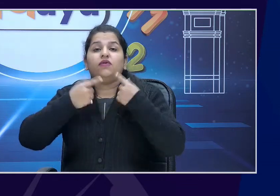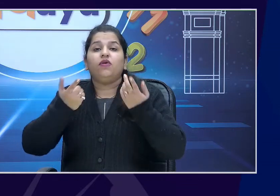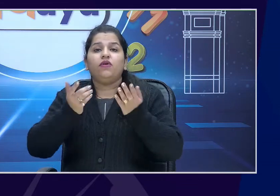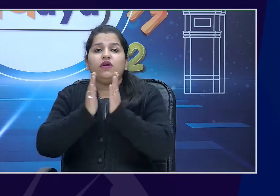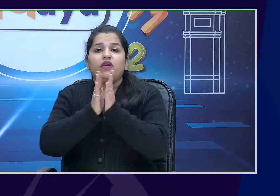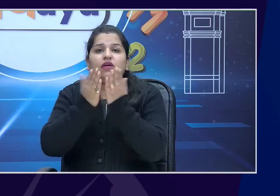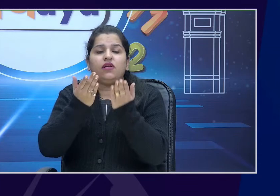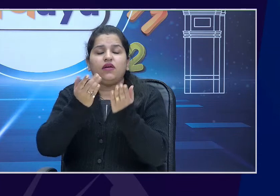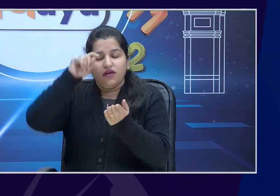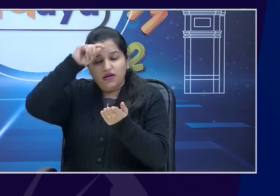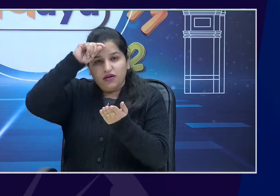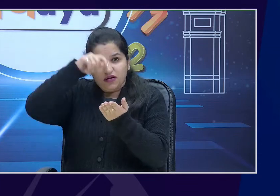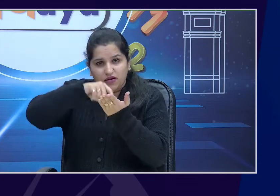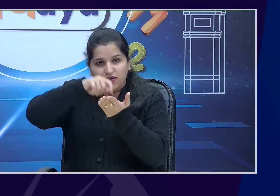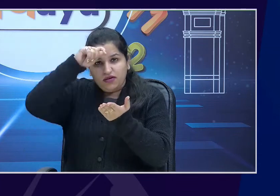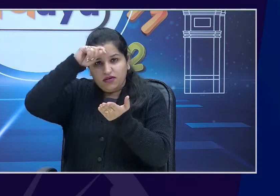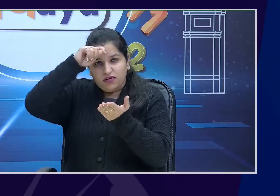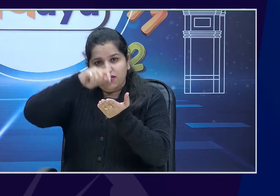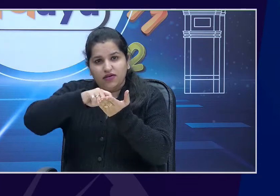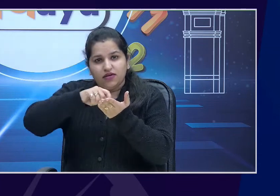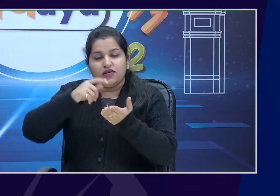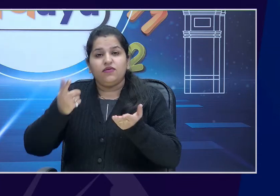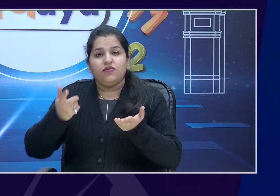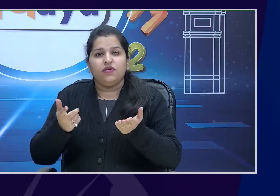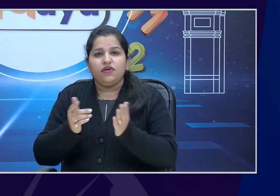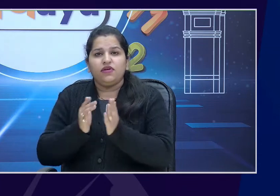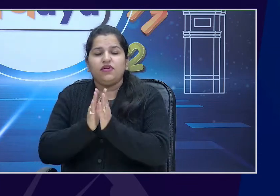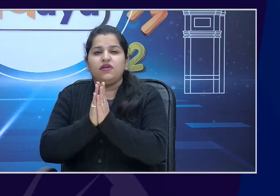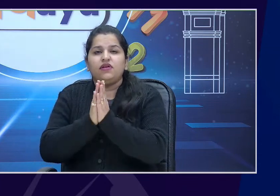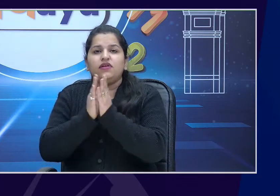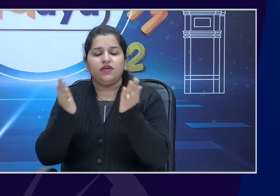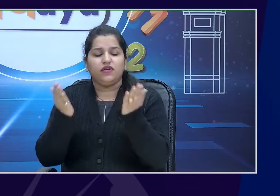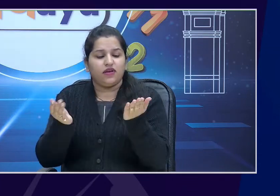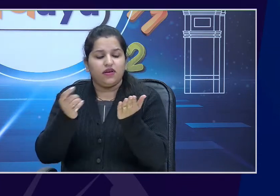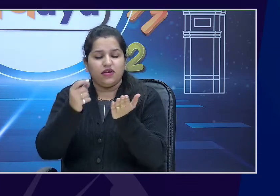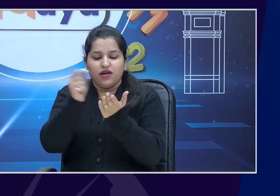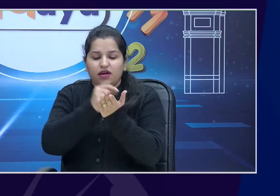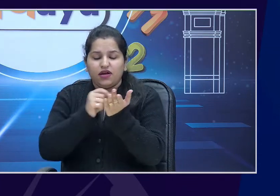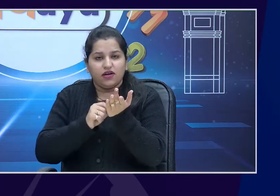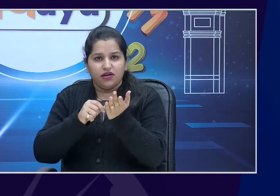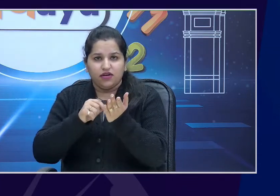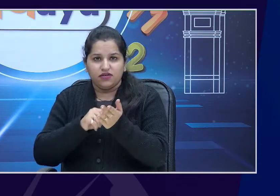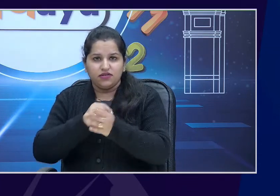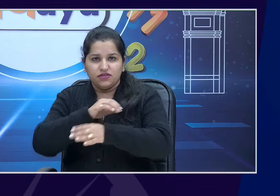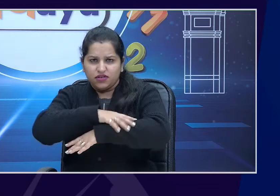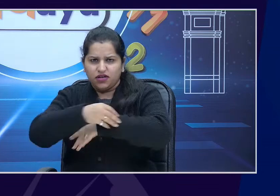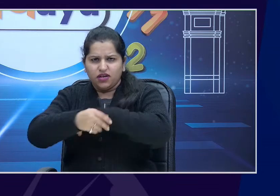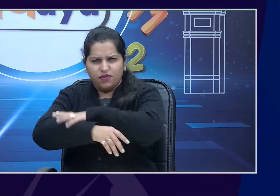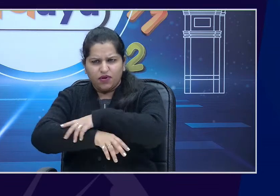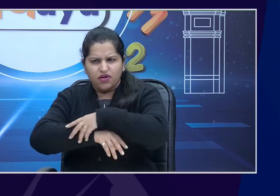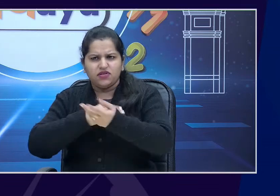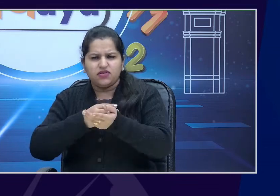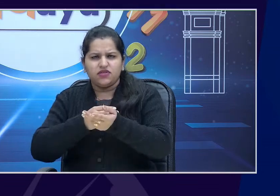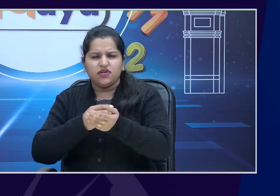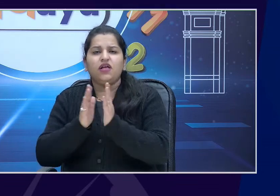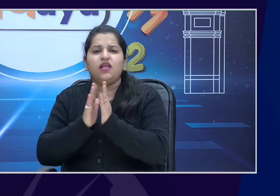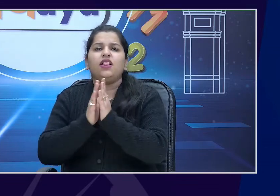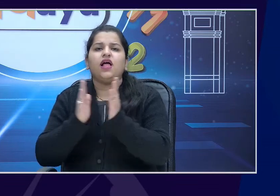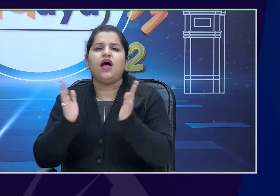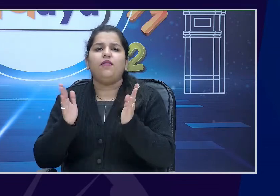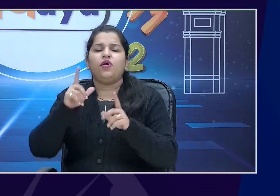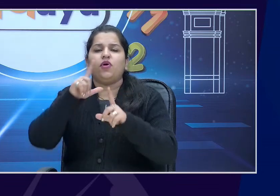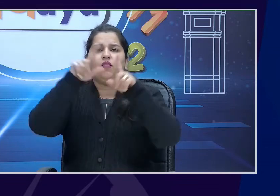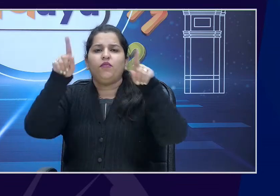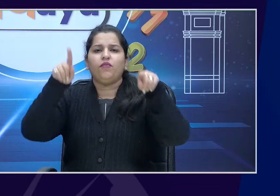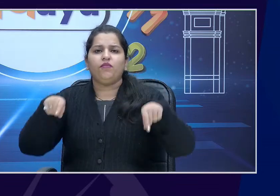Now we have tab, but even tab at times may not be possible for children with cerebral palsy. The laptop will be, if they have